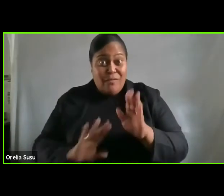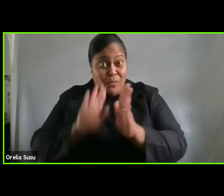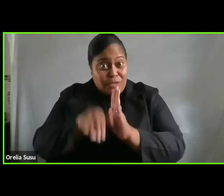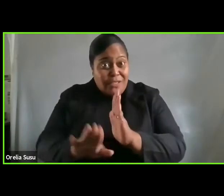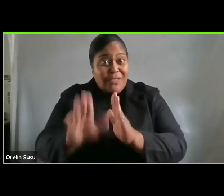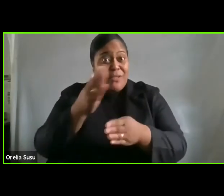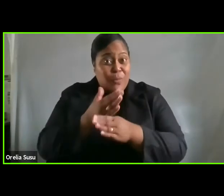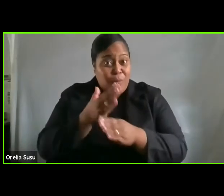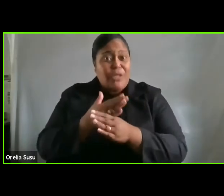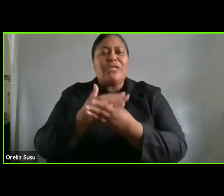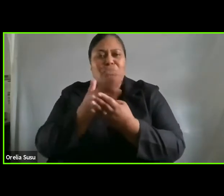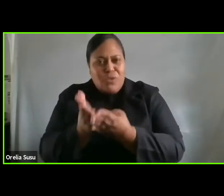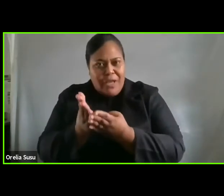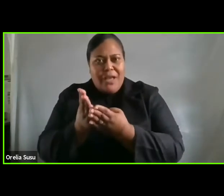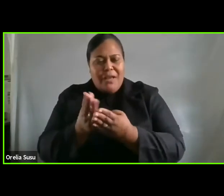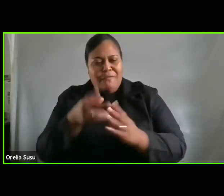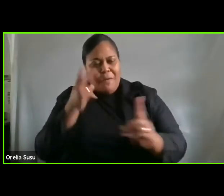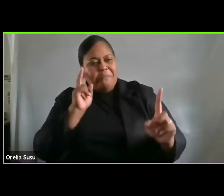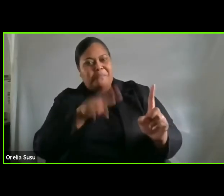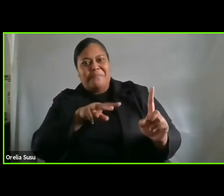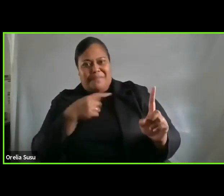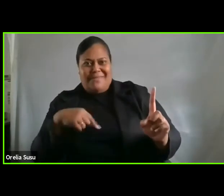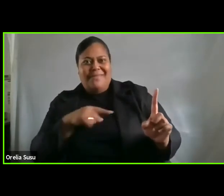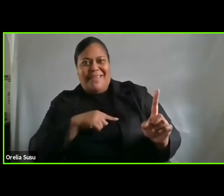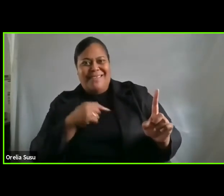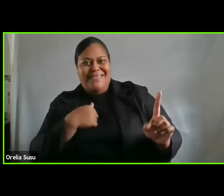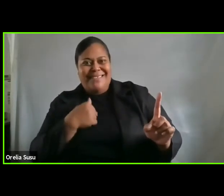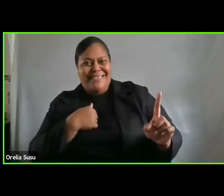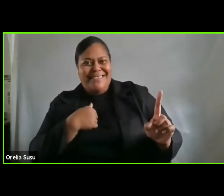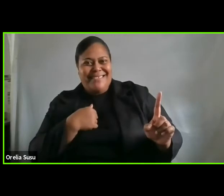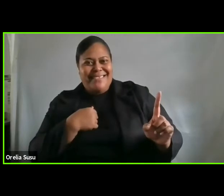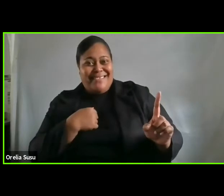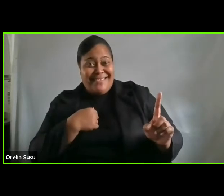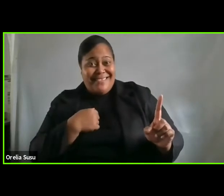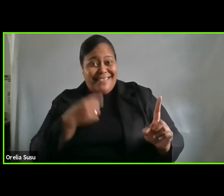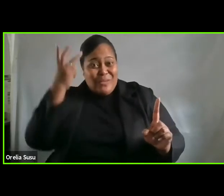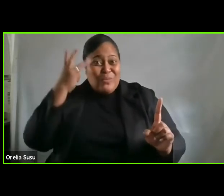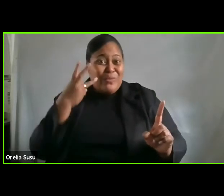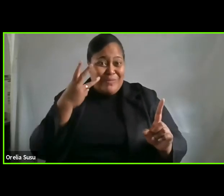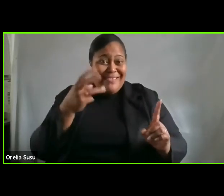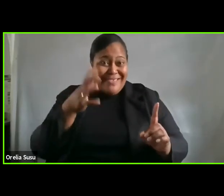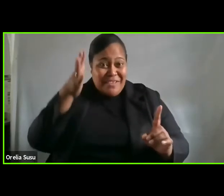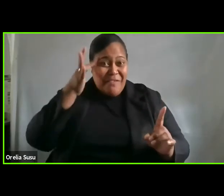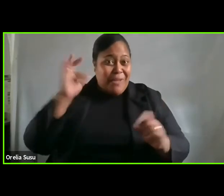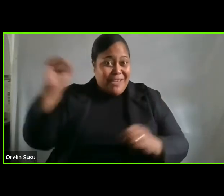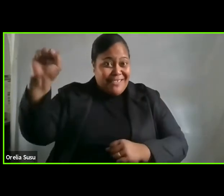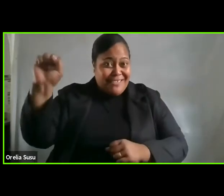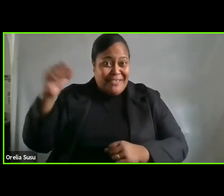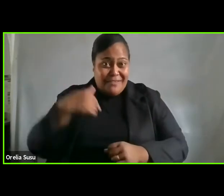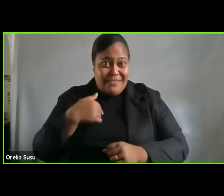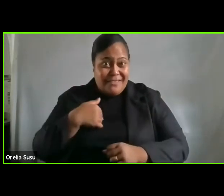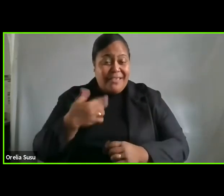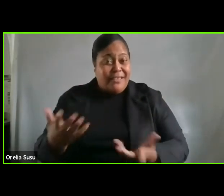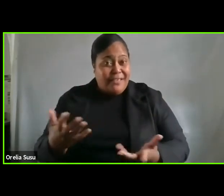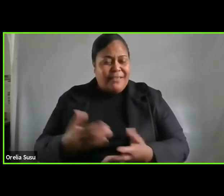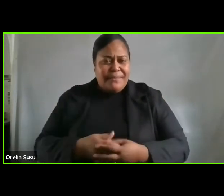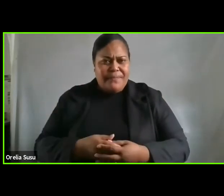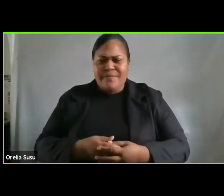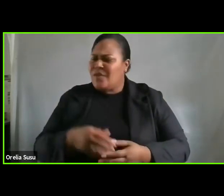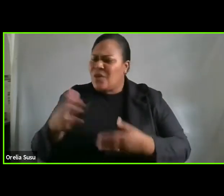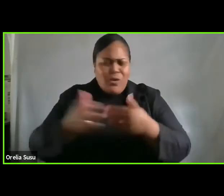sharing it from a feminist frame unashamedly and saying it's not a question of whether you use the word feminist or you